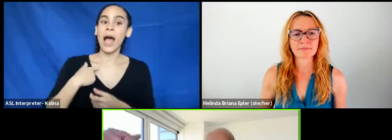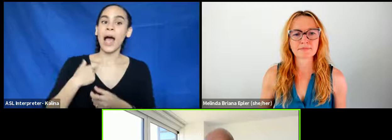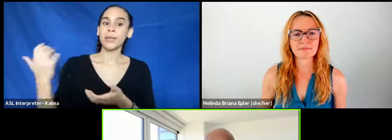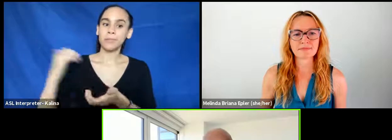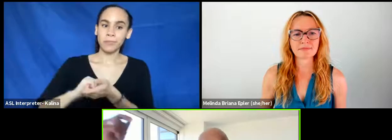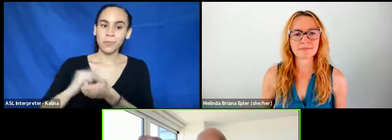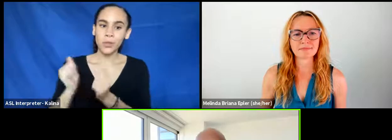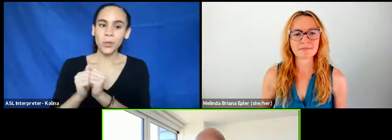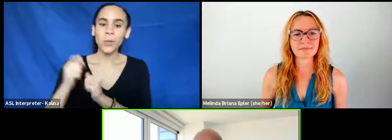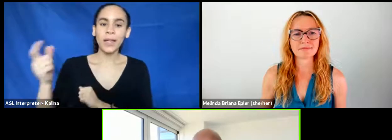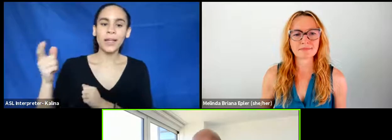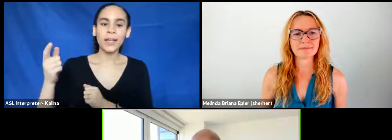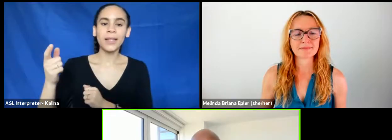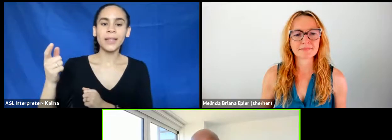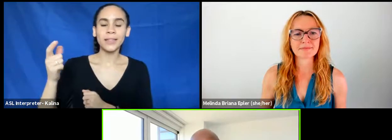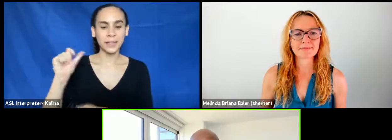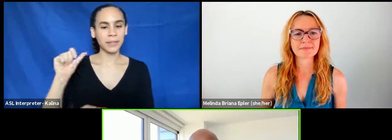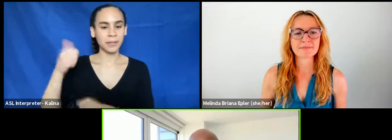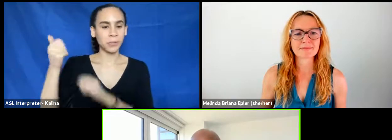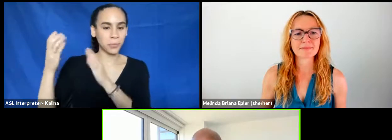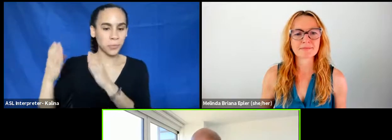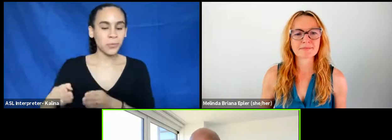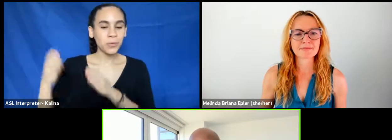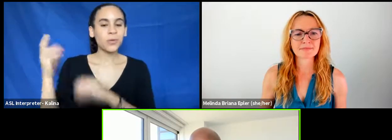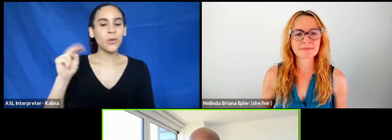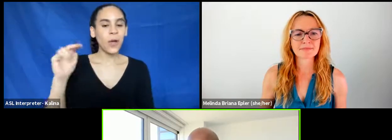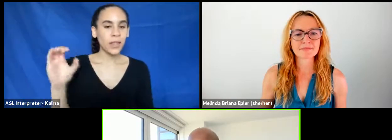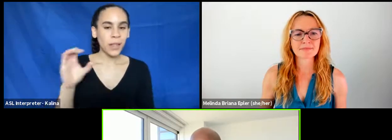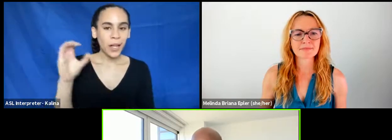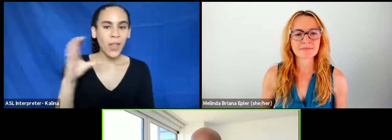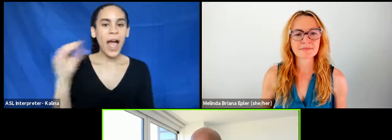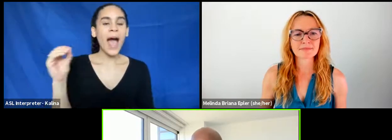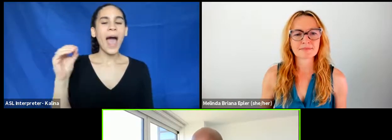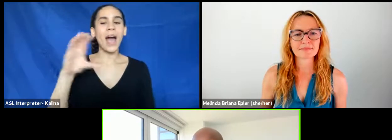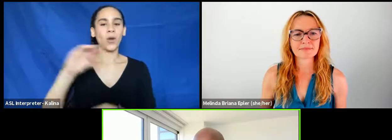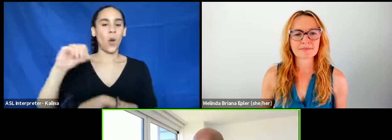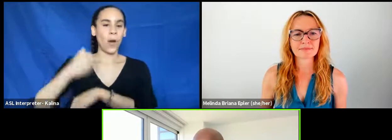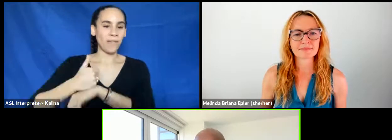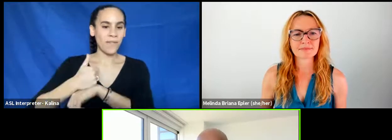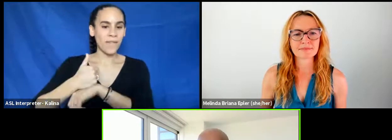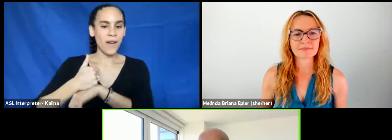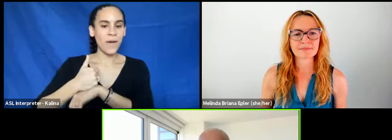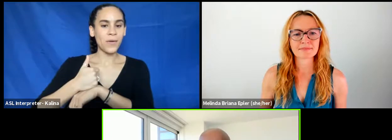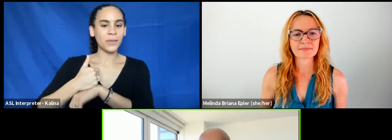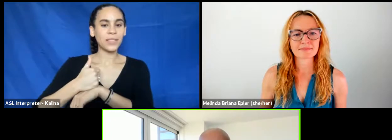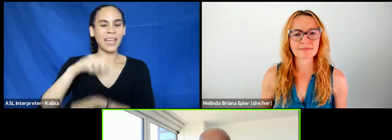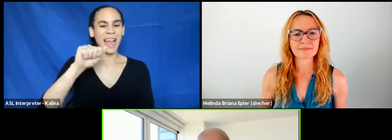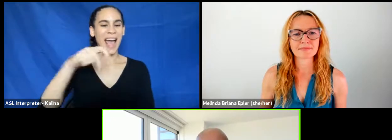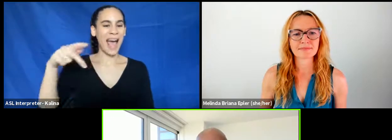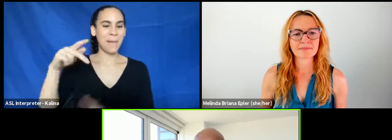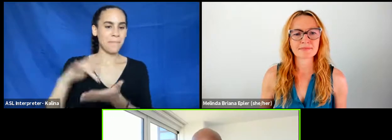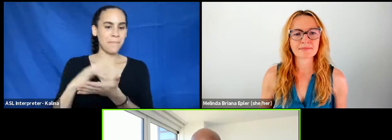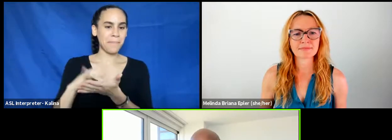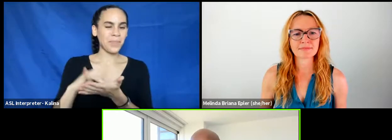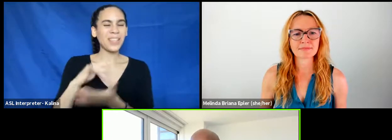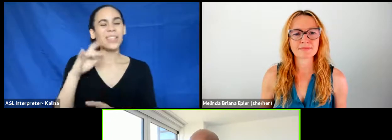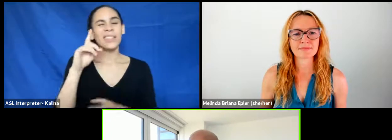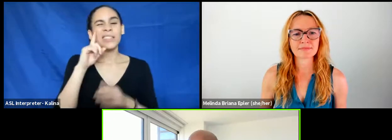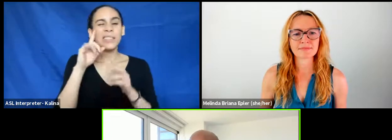from Silicon Valley to North Carolina. And we co-founded a location-based app called Trout. It was like Foursquare and